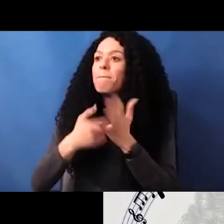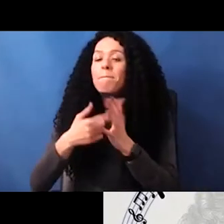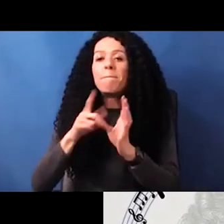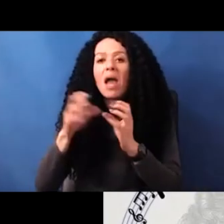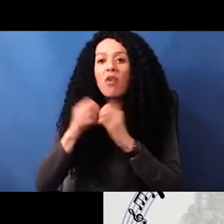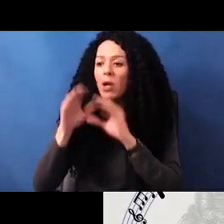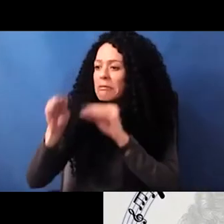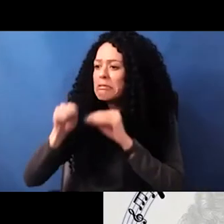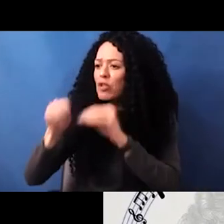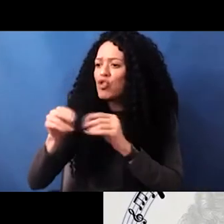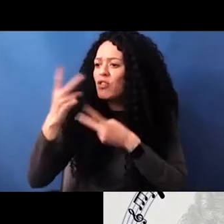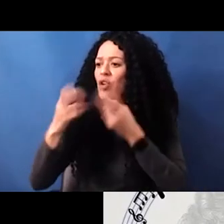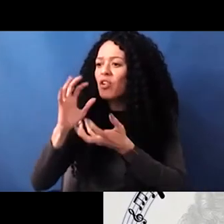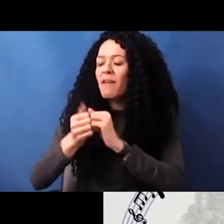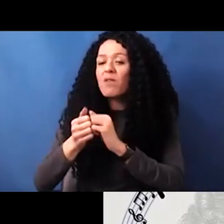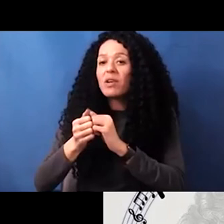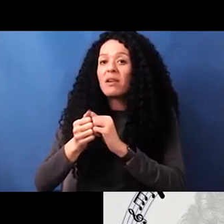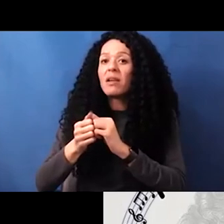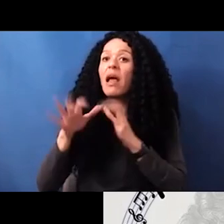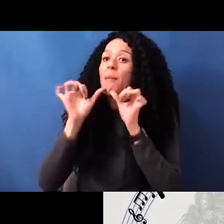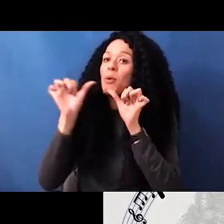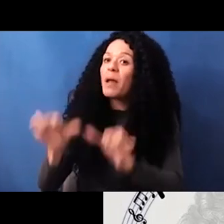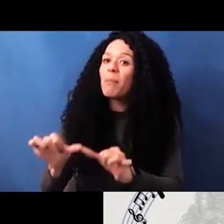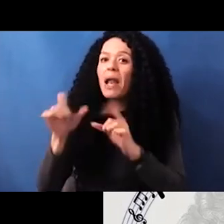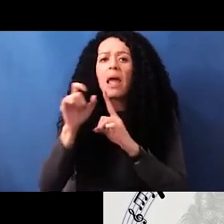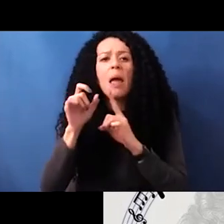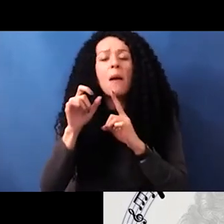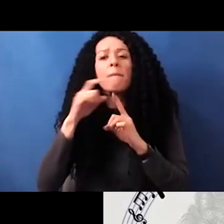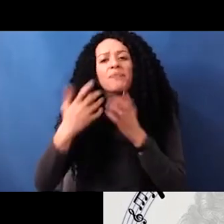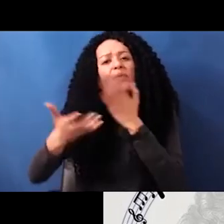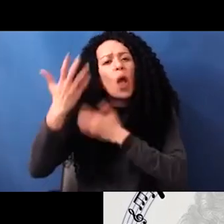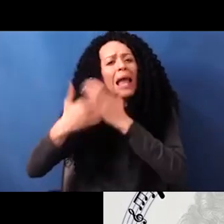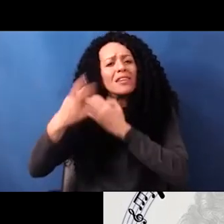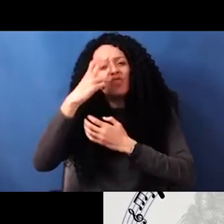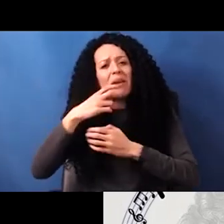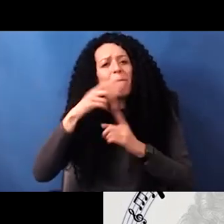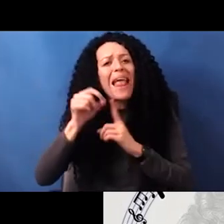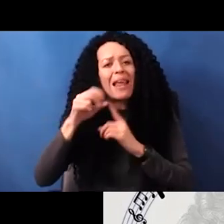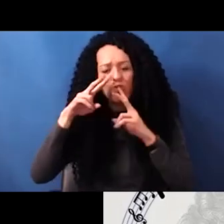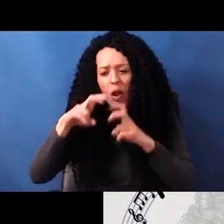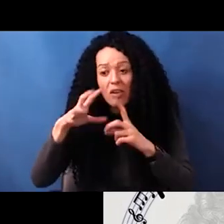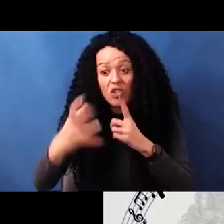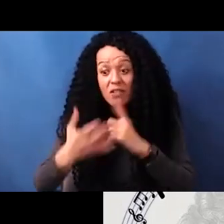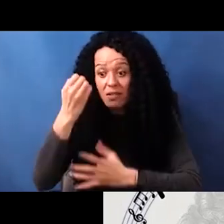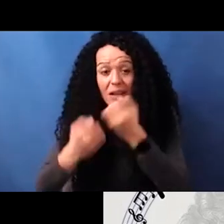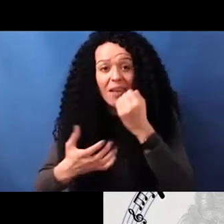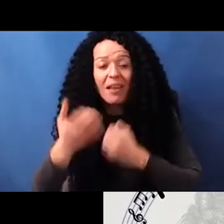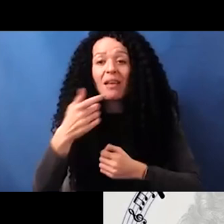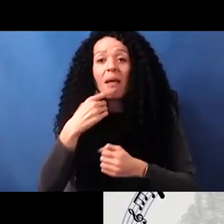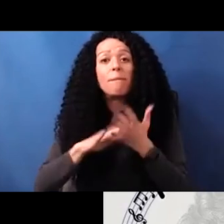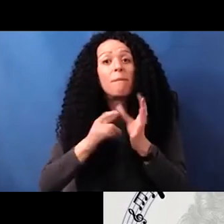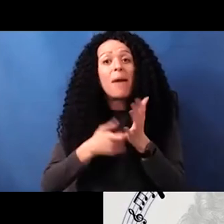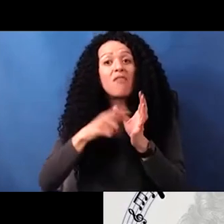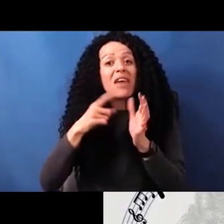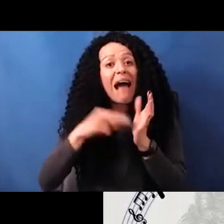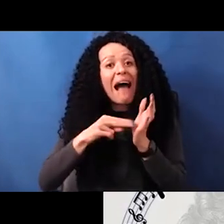their friend and most admired paleontologist, Mary Anning, while they examine her latest fossil